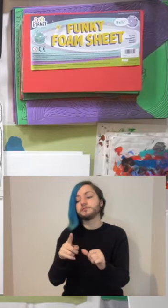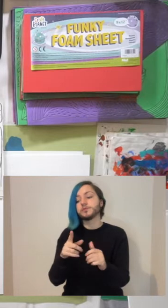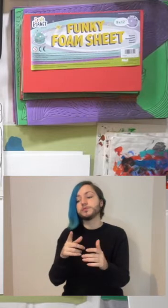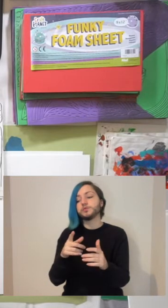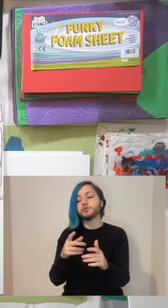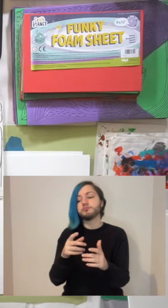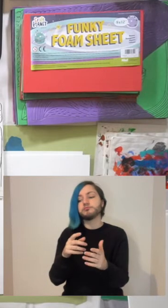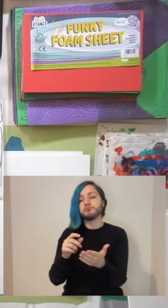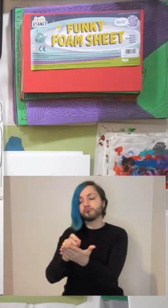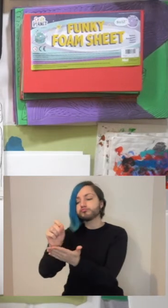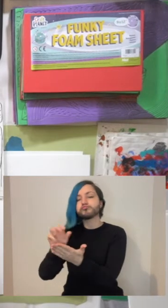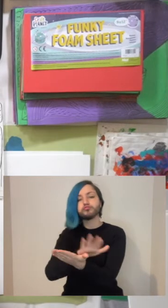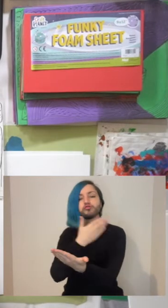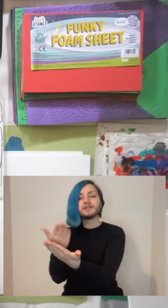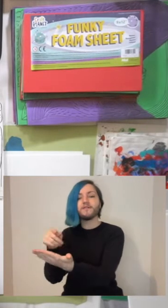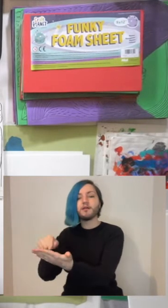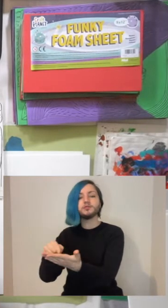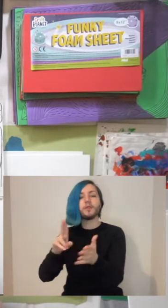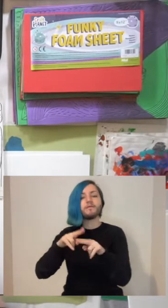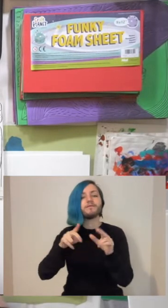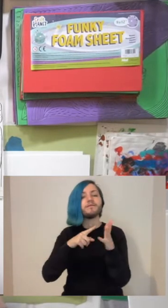apply into our foam.